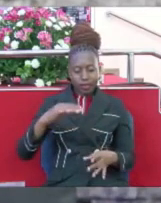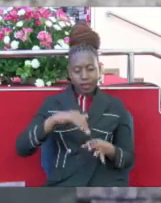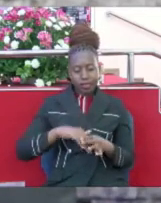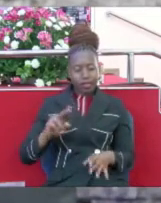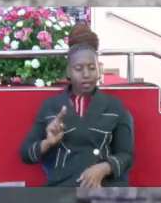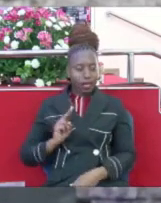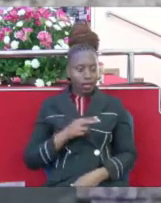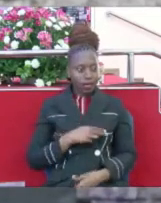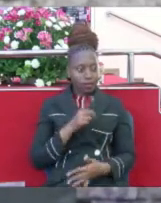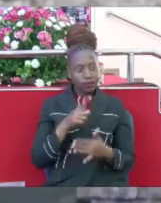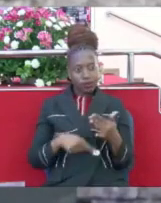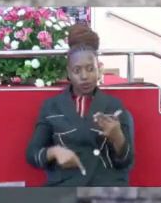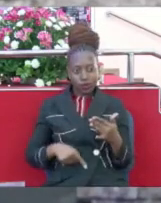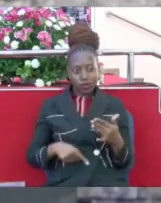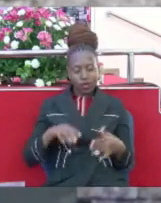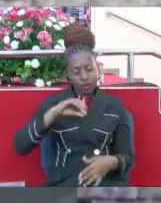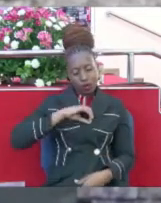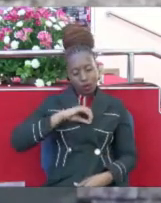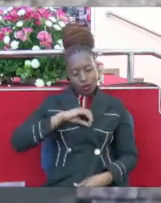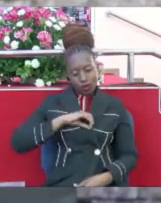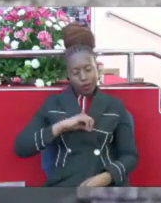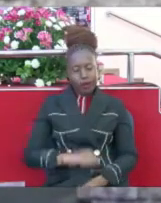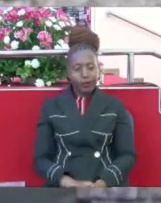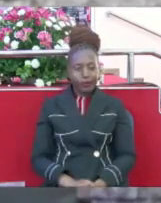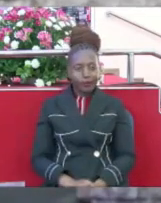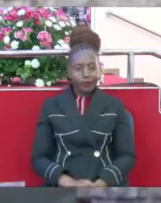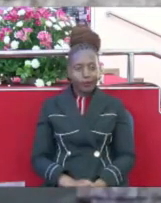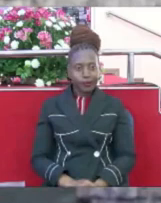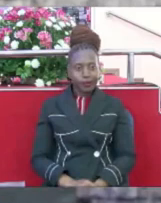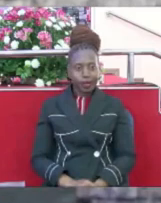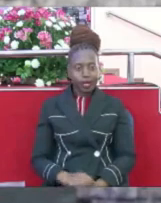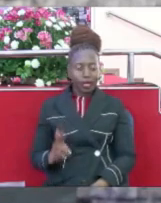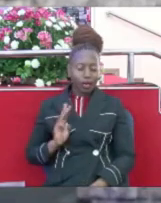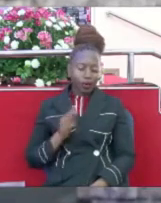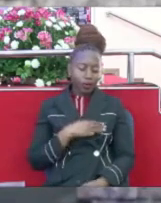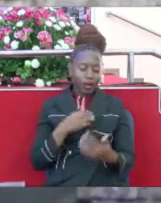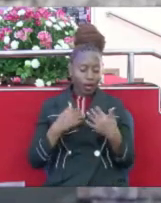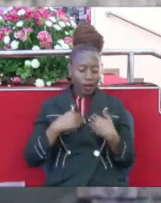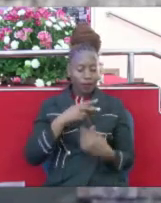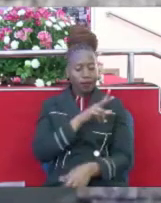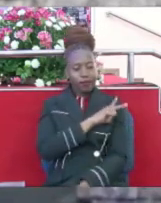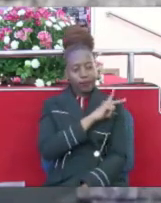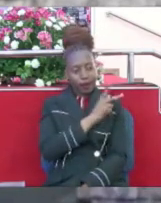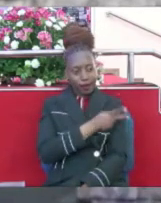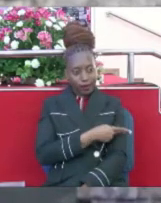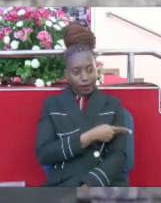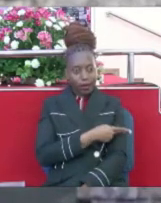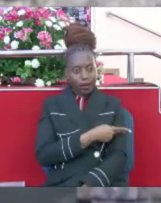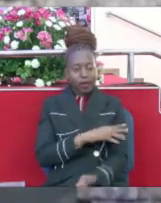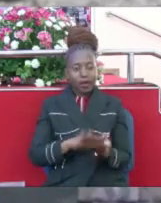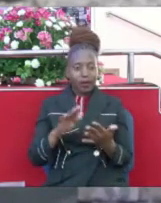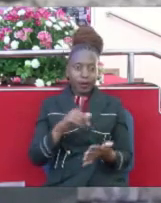is that we may occupy, that we may start having dominion. Bwana Yesu